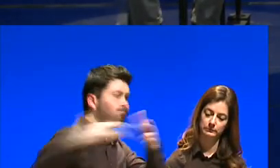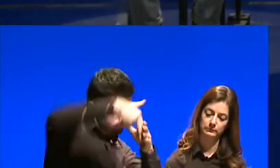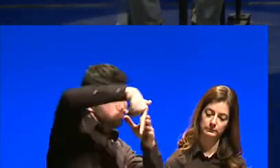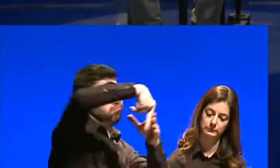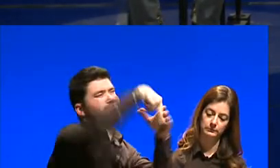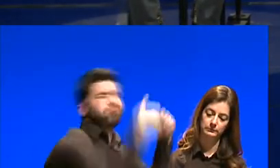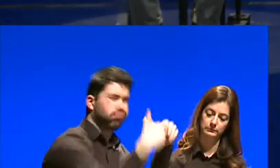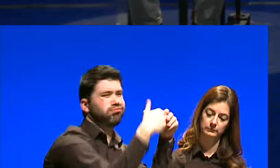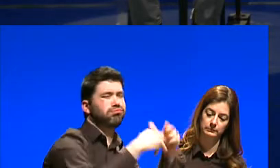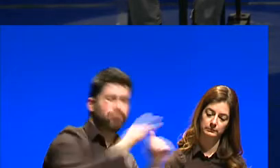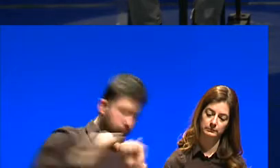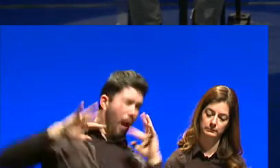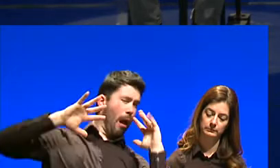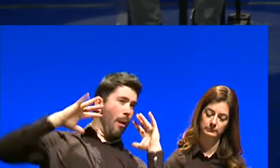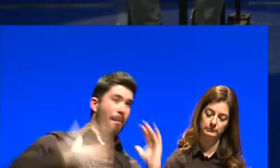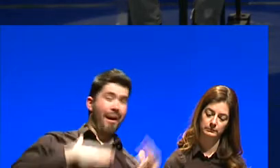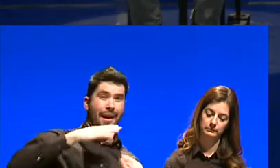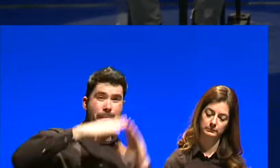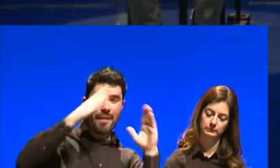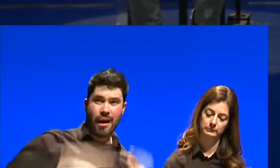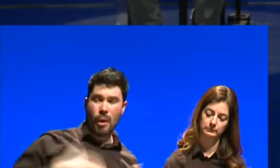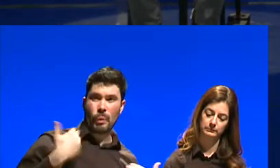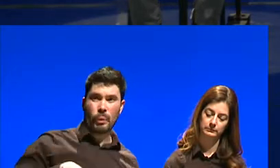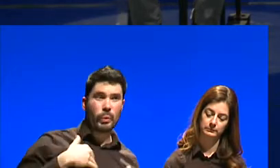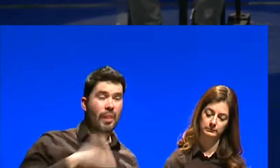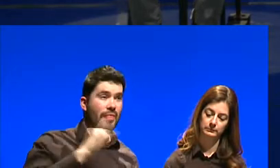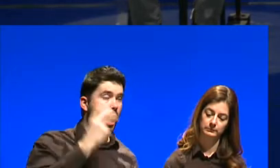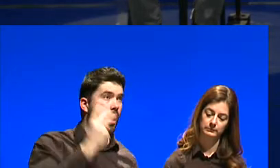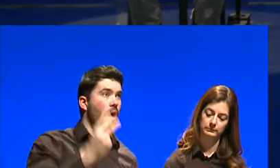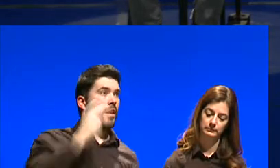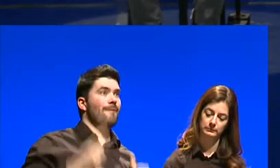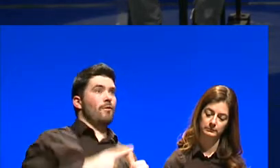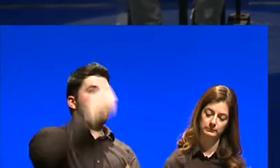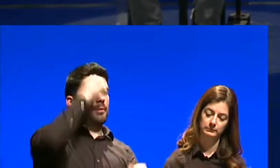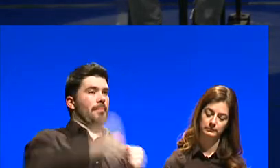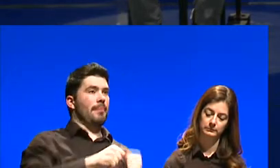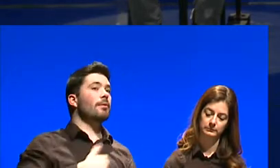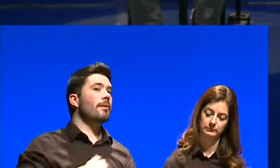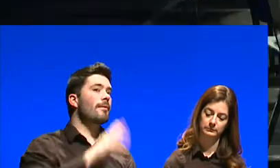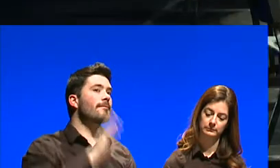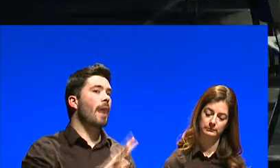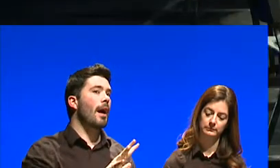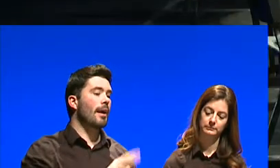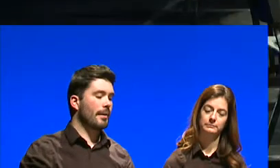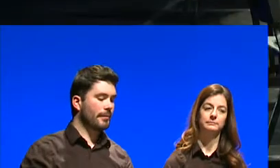door. This is my earliest memory. I'm 5 years old.